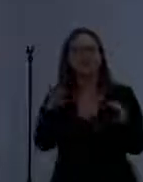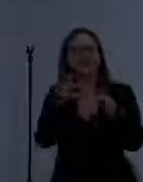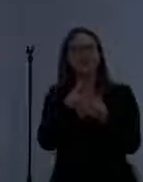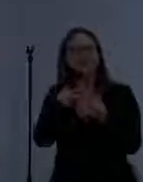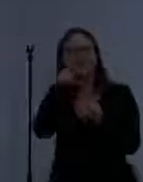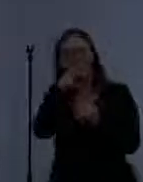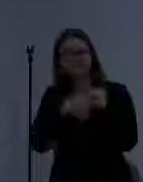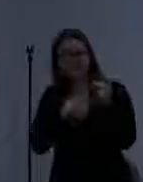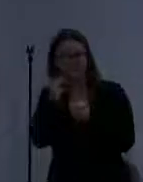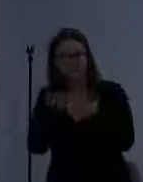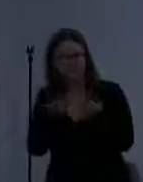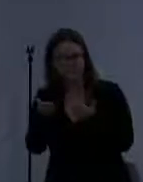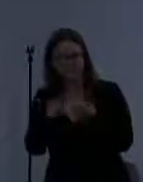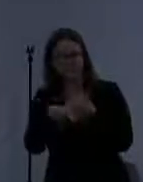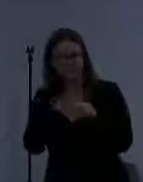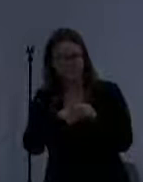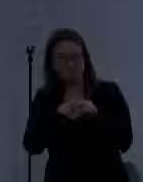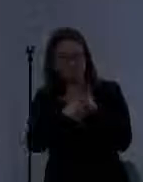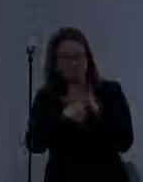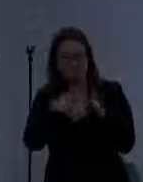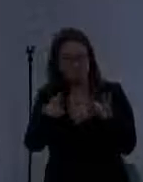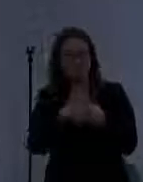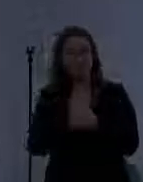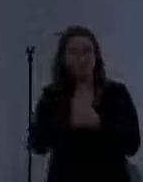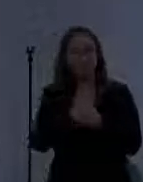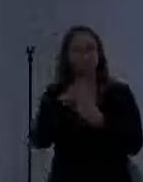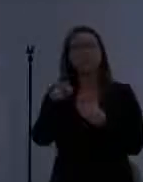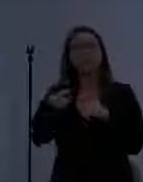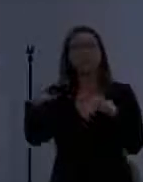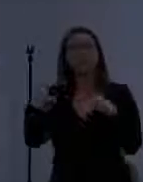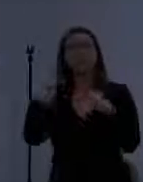projects, as well as the Commonwealth